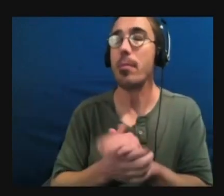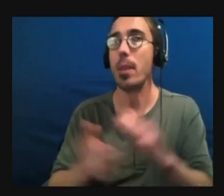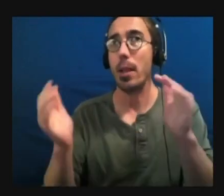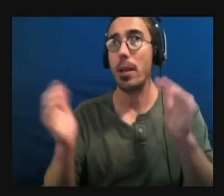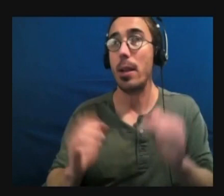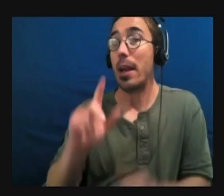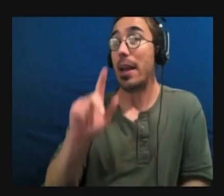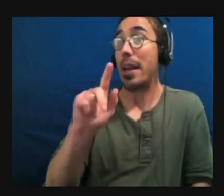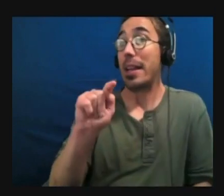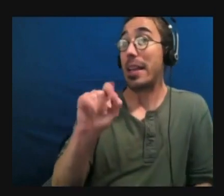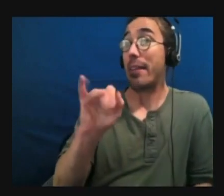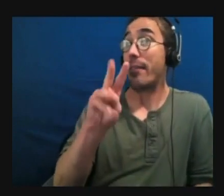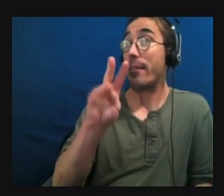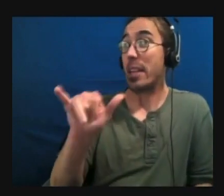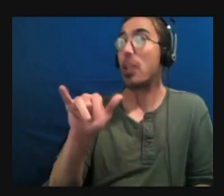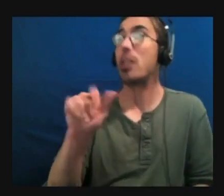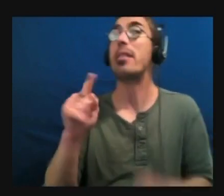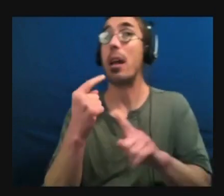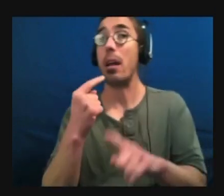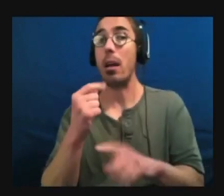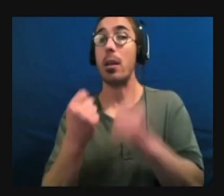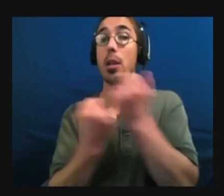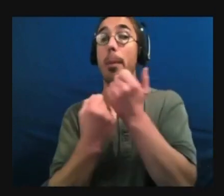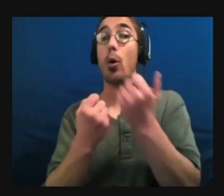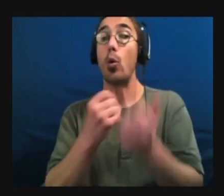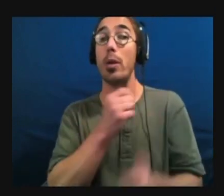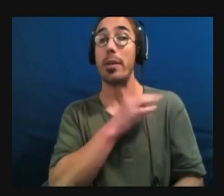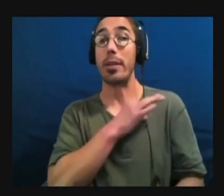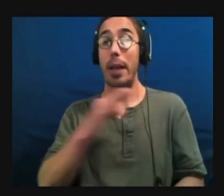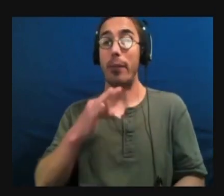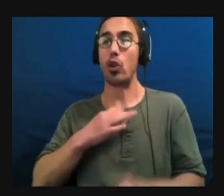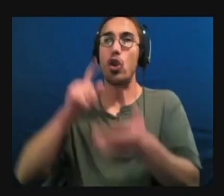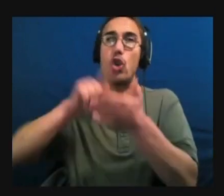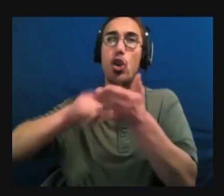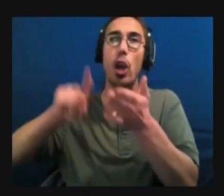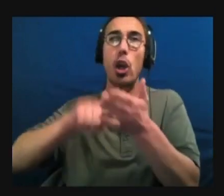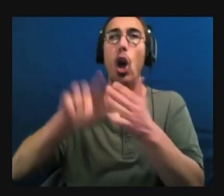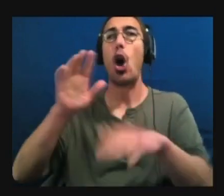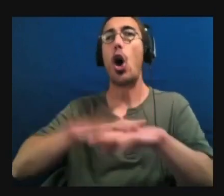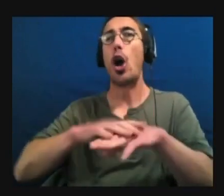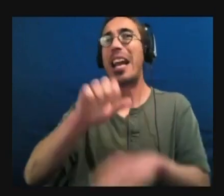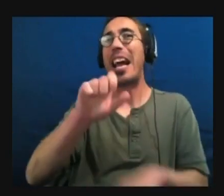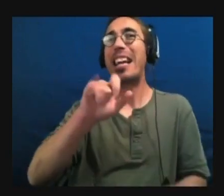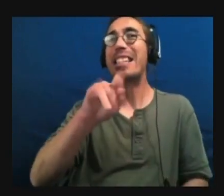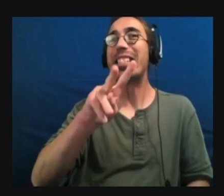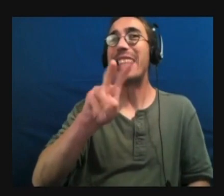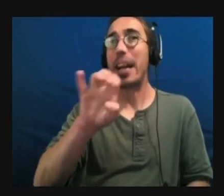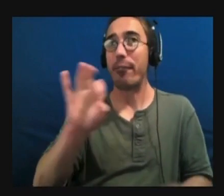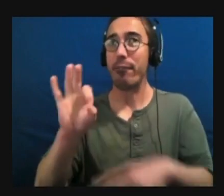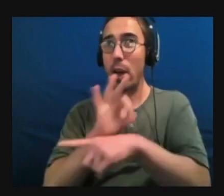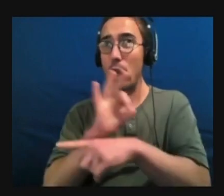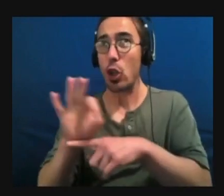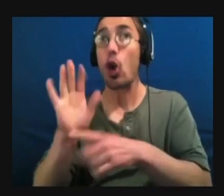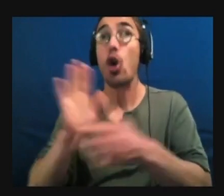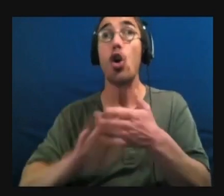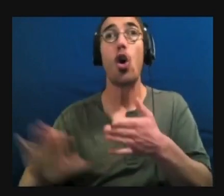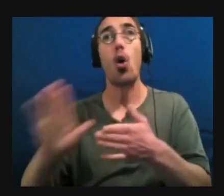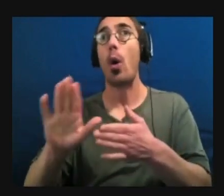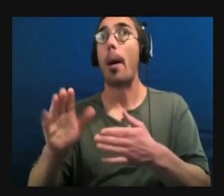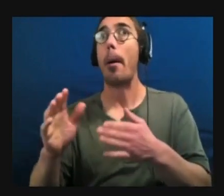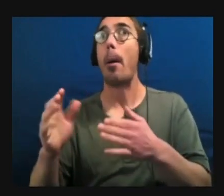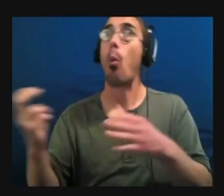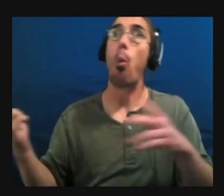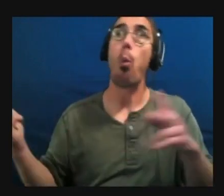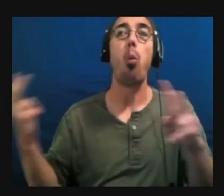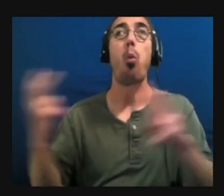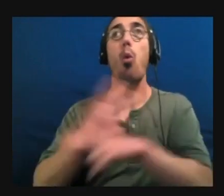also said support staff should check heavily on executive functioning. In college, nothing was harder for me and